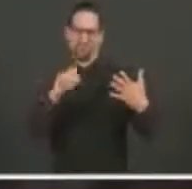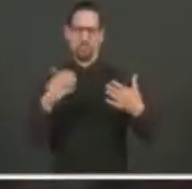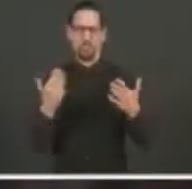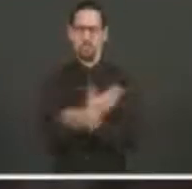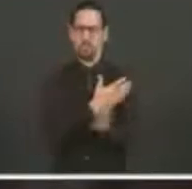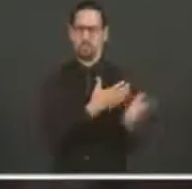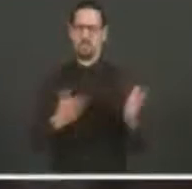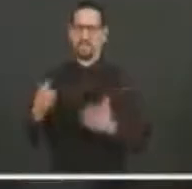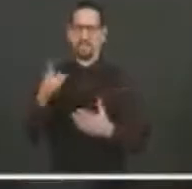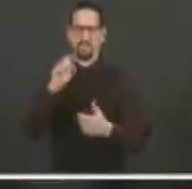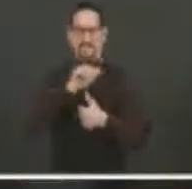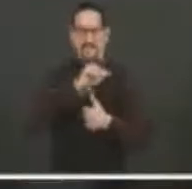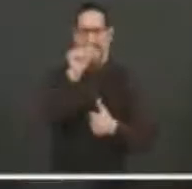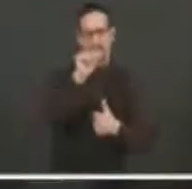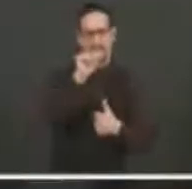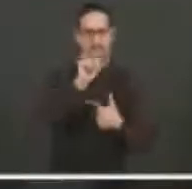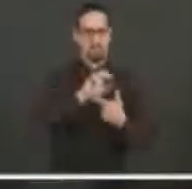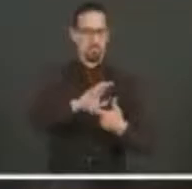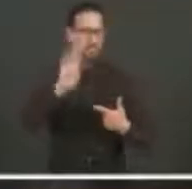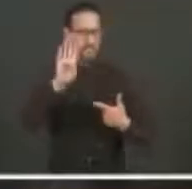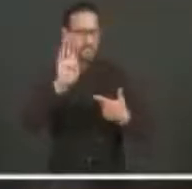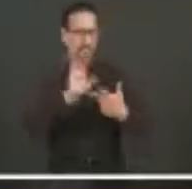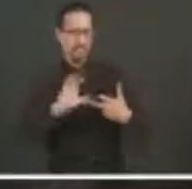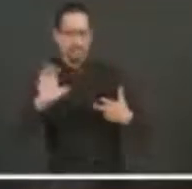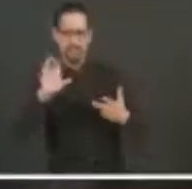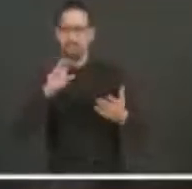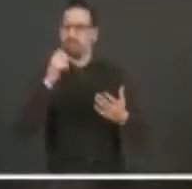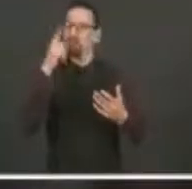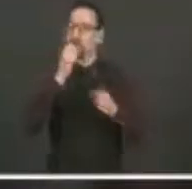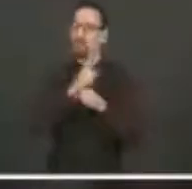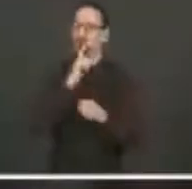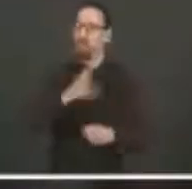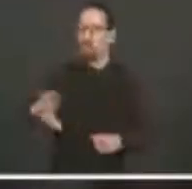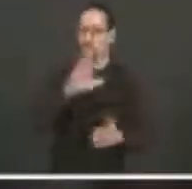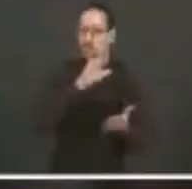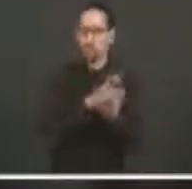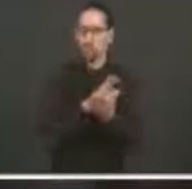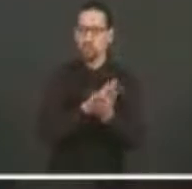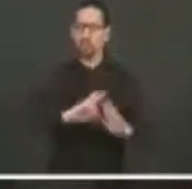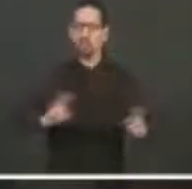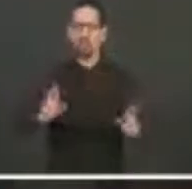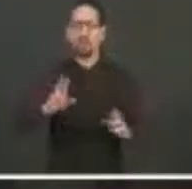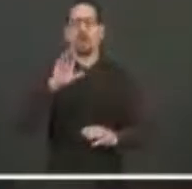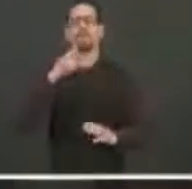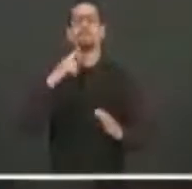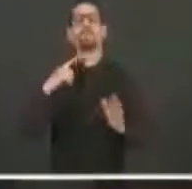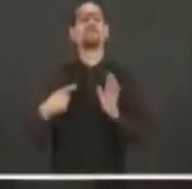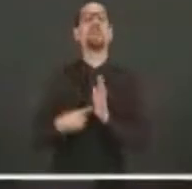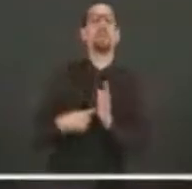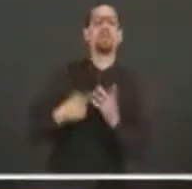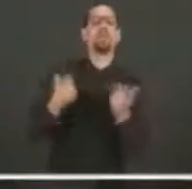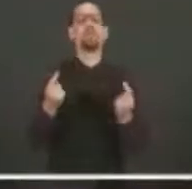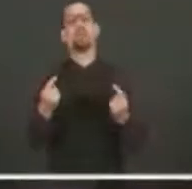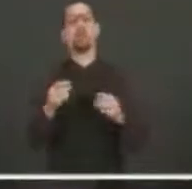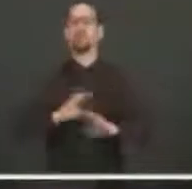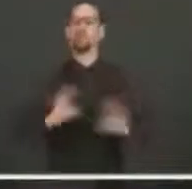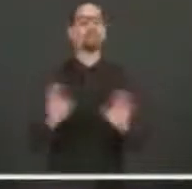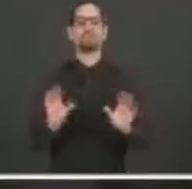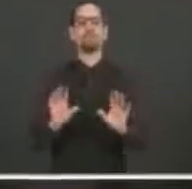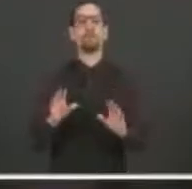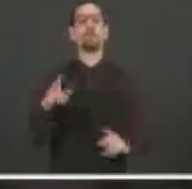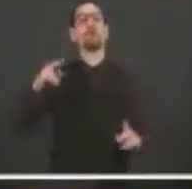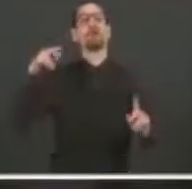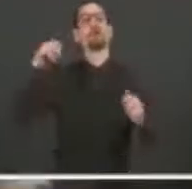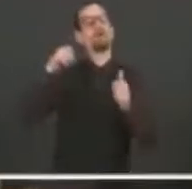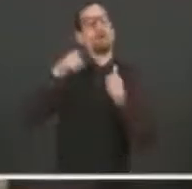build in. So you may be asking, well, there's a lot of examples, you read the plans, but your district will make sure that you have that